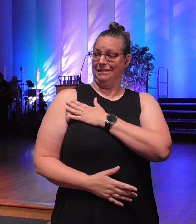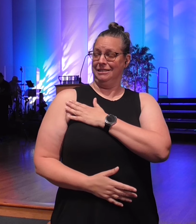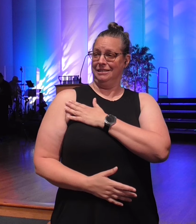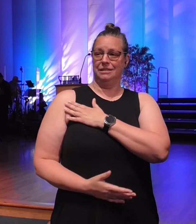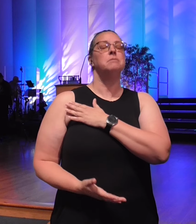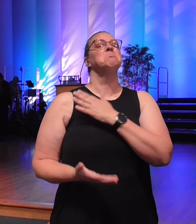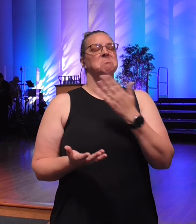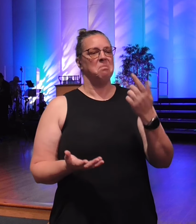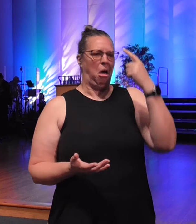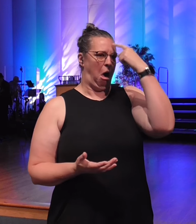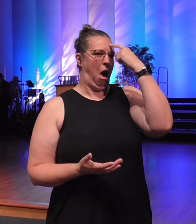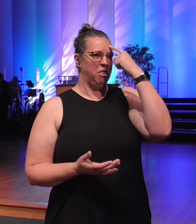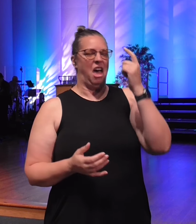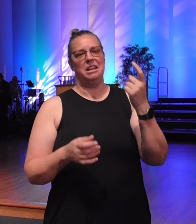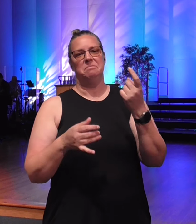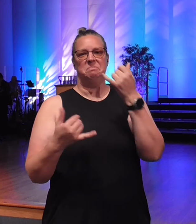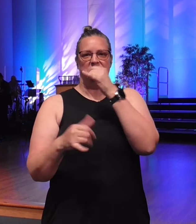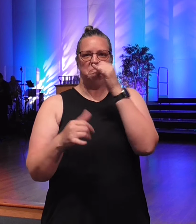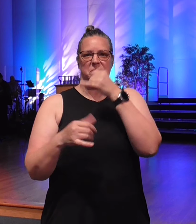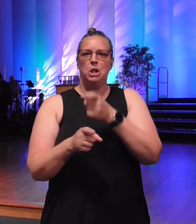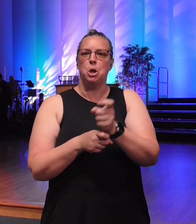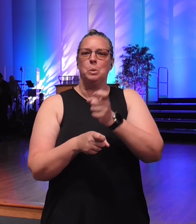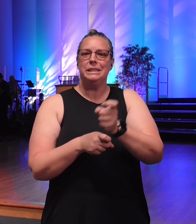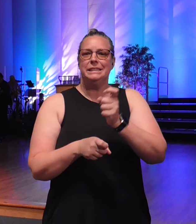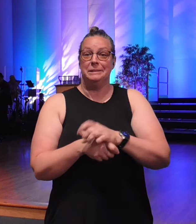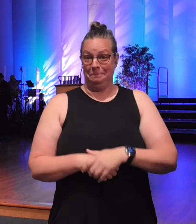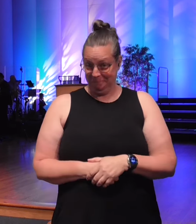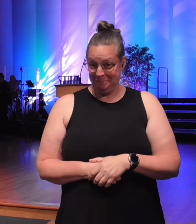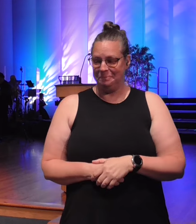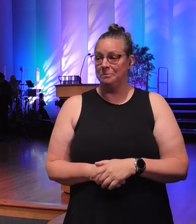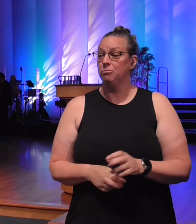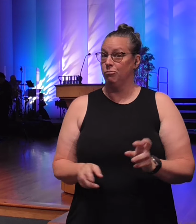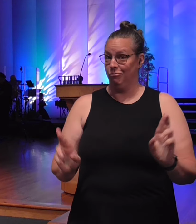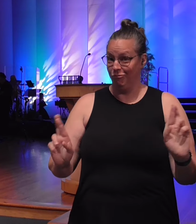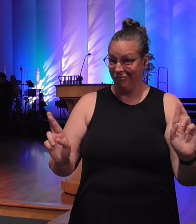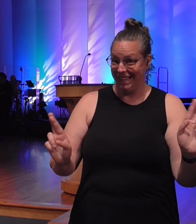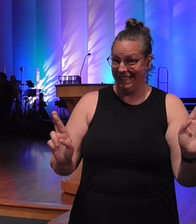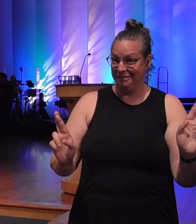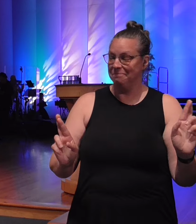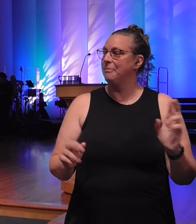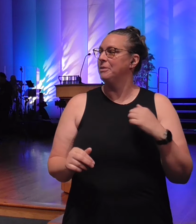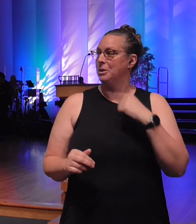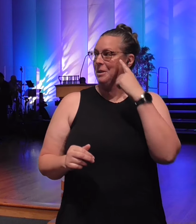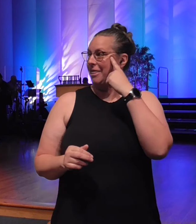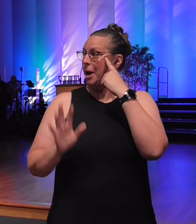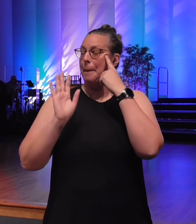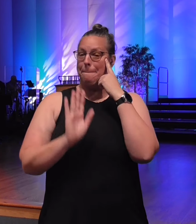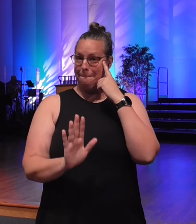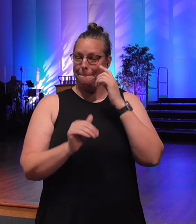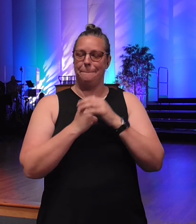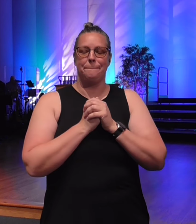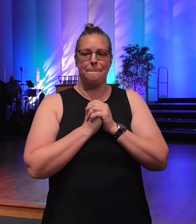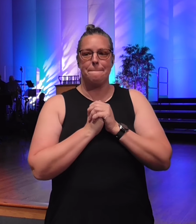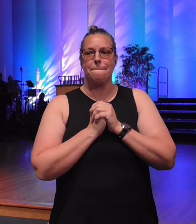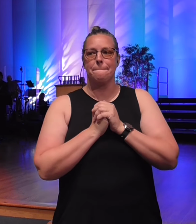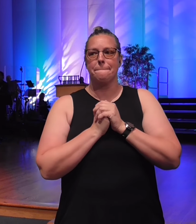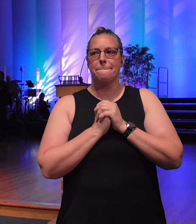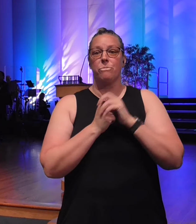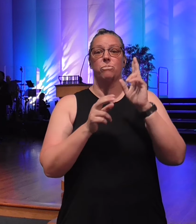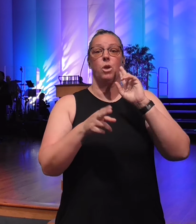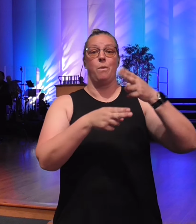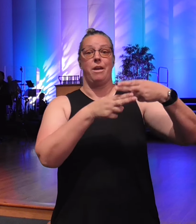way than with a little bit of silly joke? So I thought, how about this one? What do